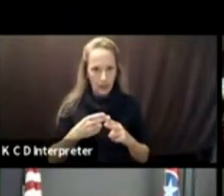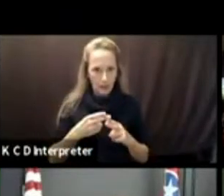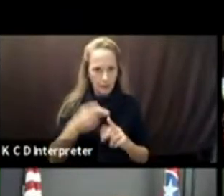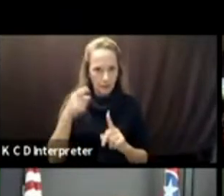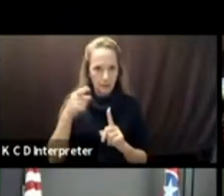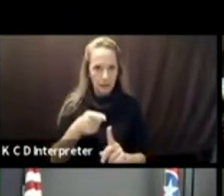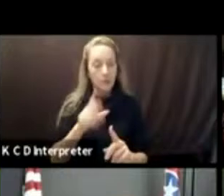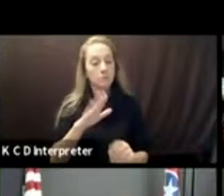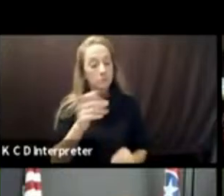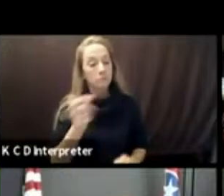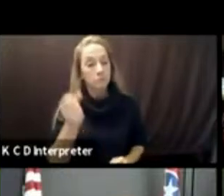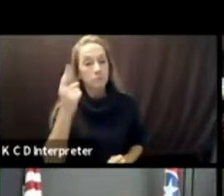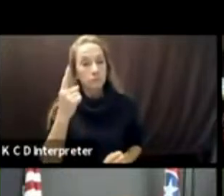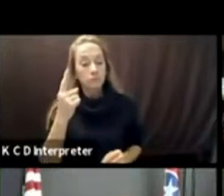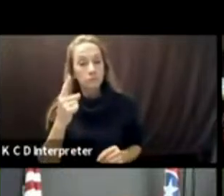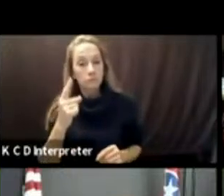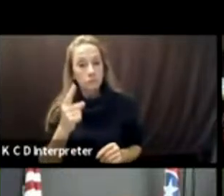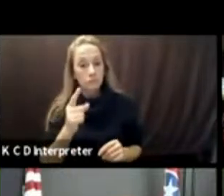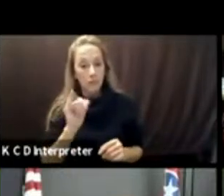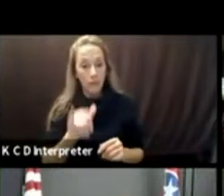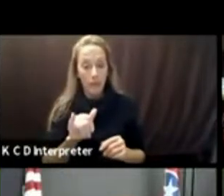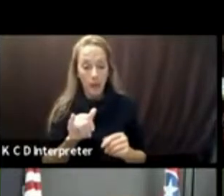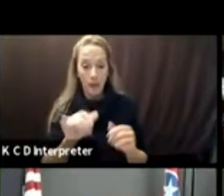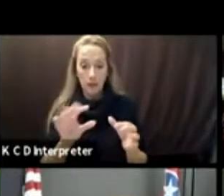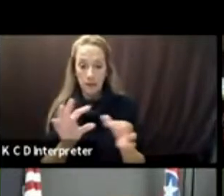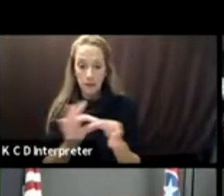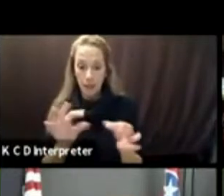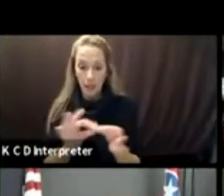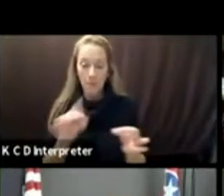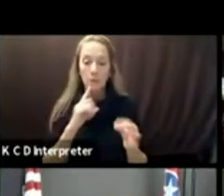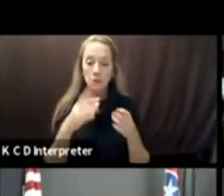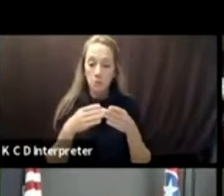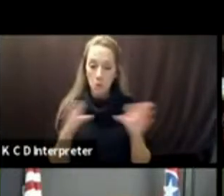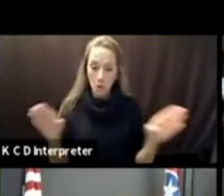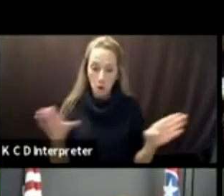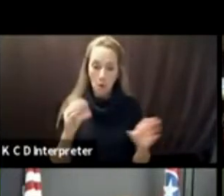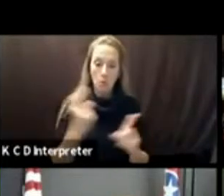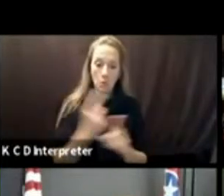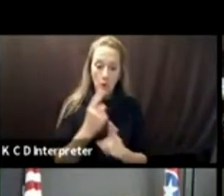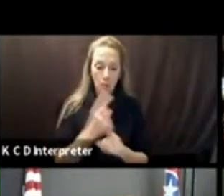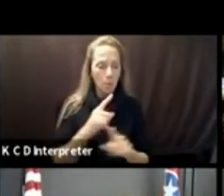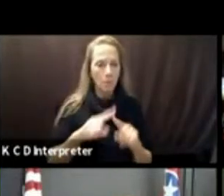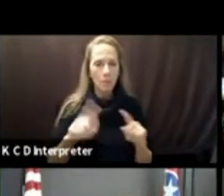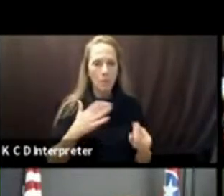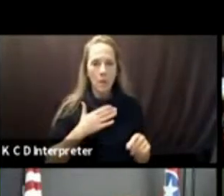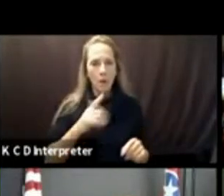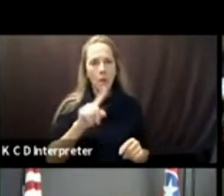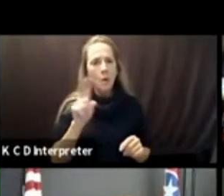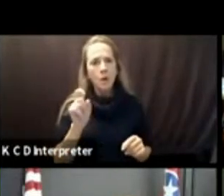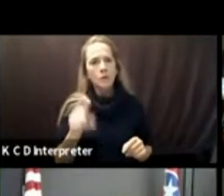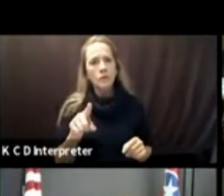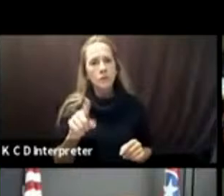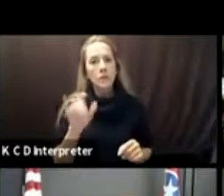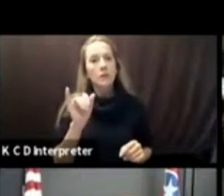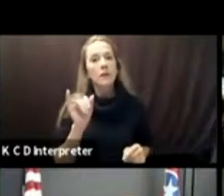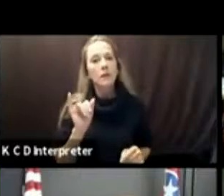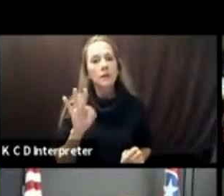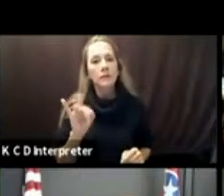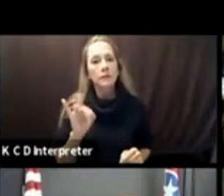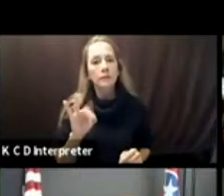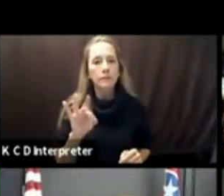I understand. And I think that the statement is very broad and appropriate. I think my question is if someone